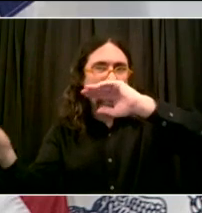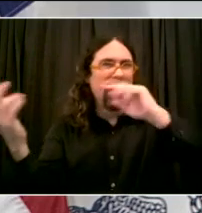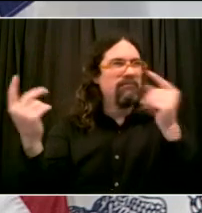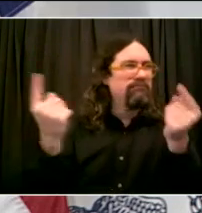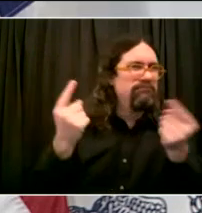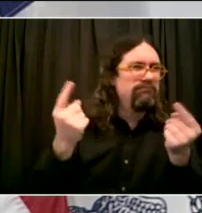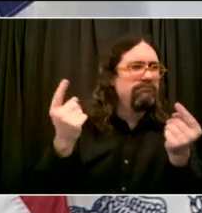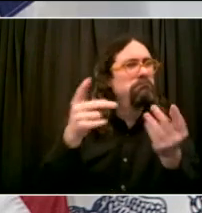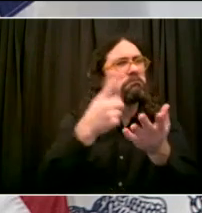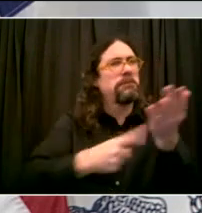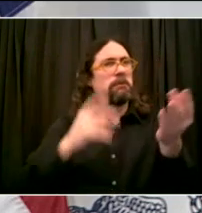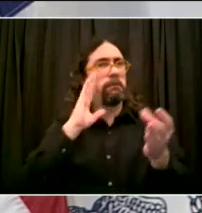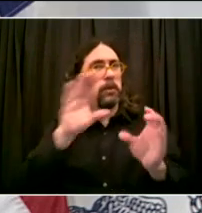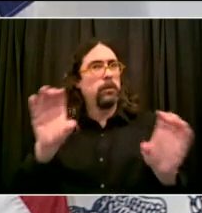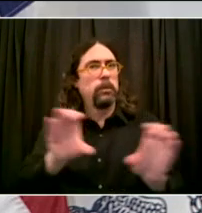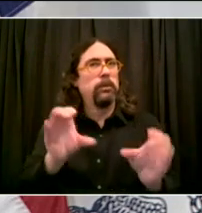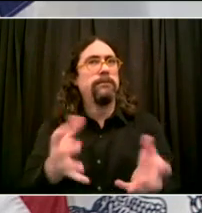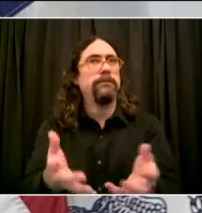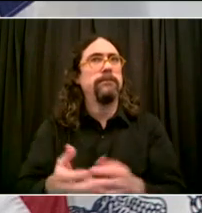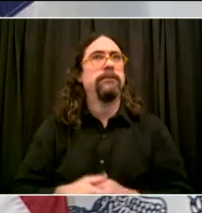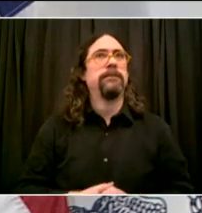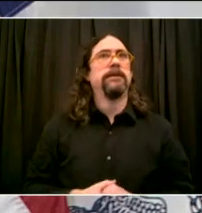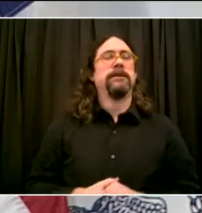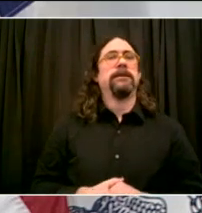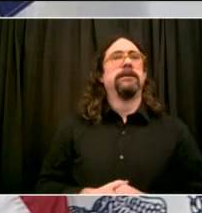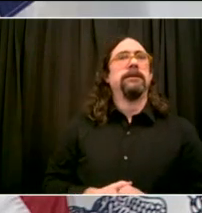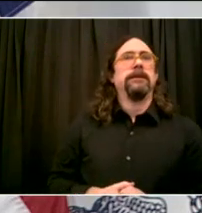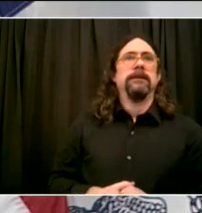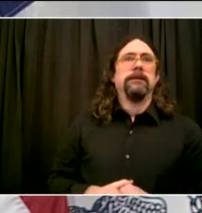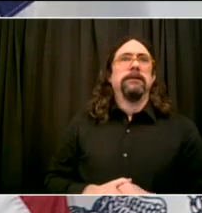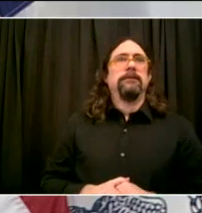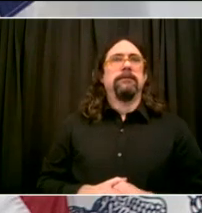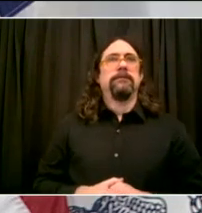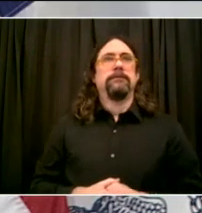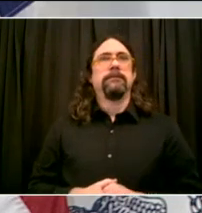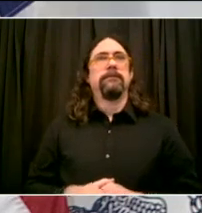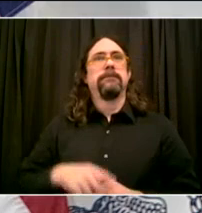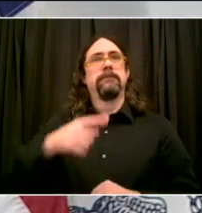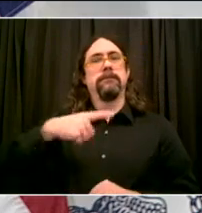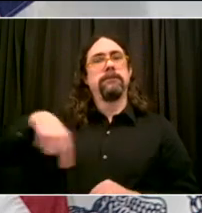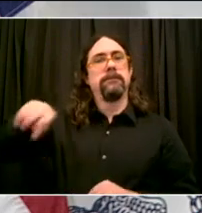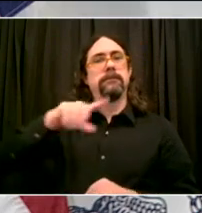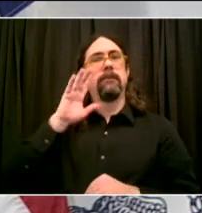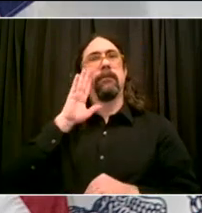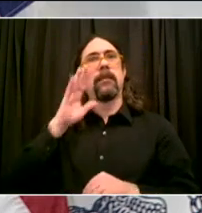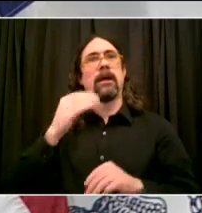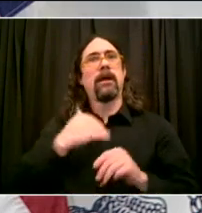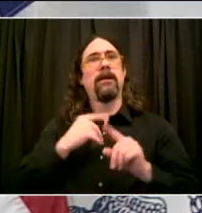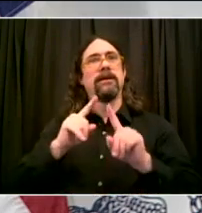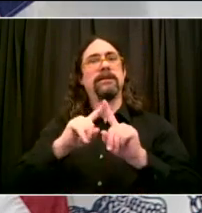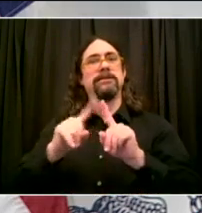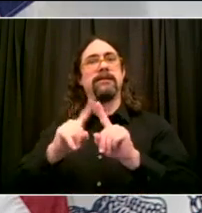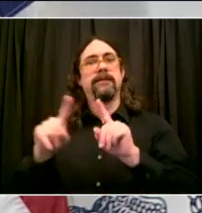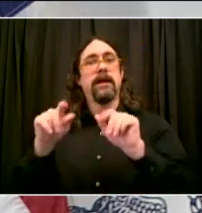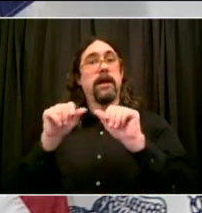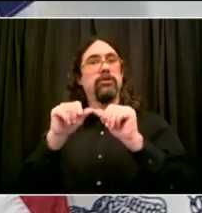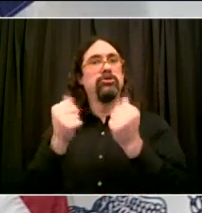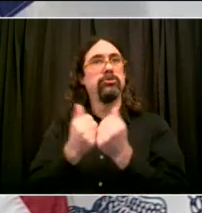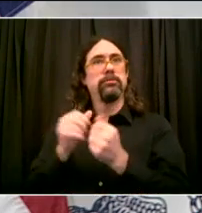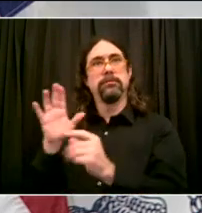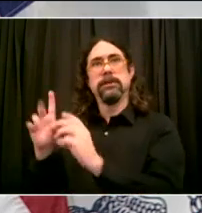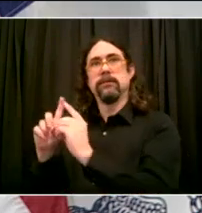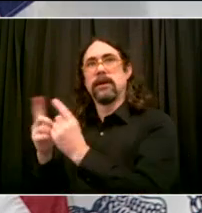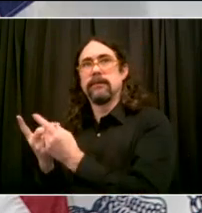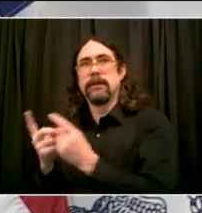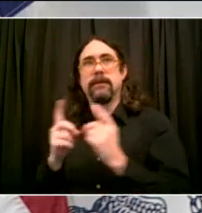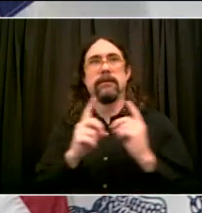we encourage, if the restaurant owners are having a problem, they've been very vocal, and we've worked with them a lot. We want to hear if there's a problem out